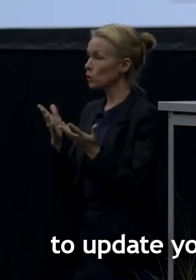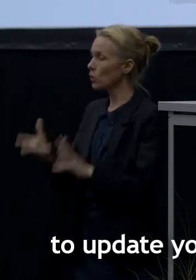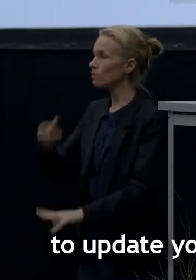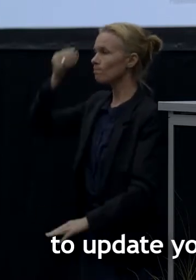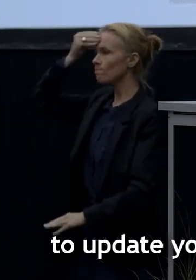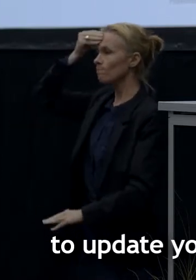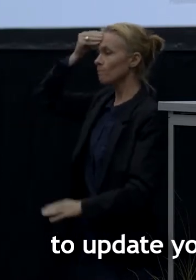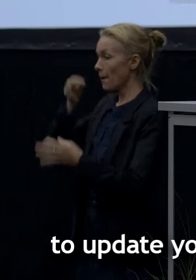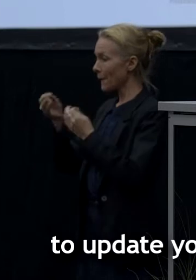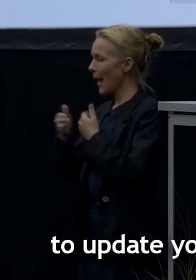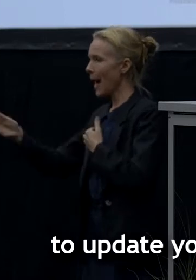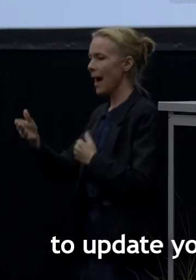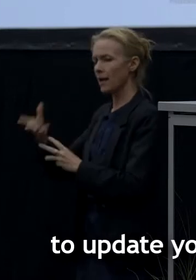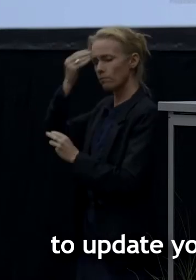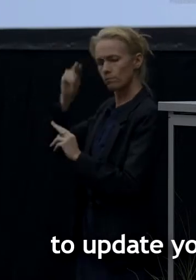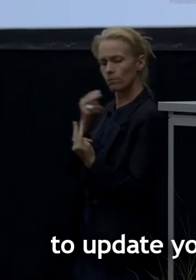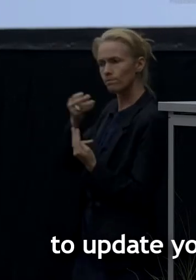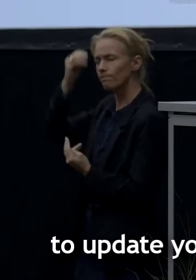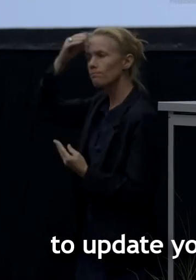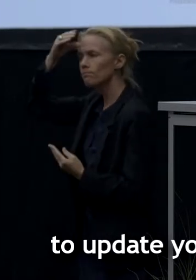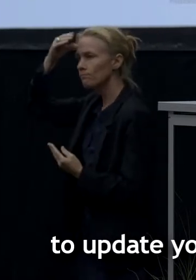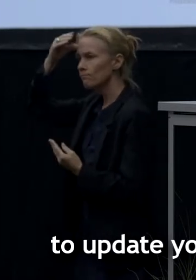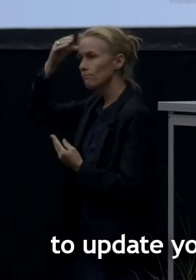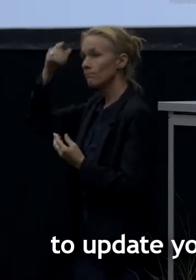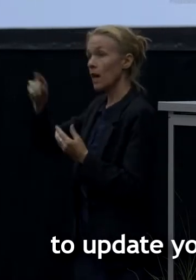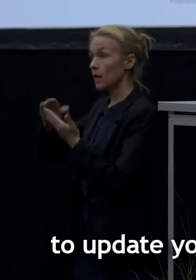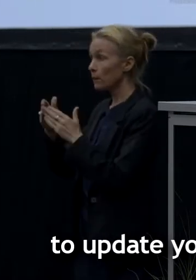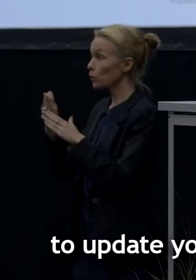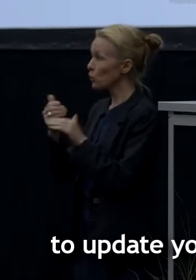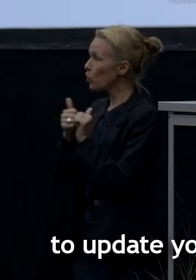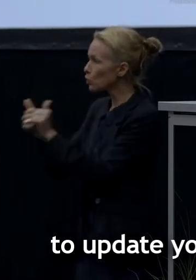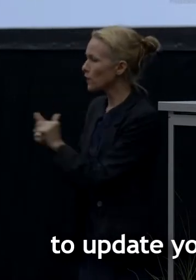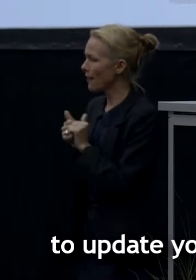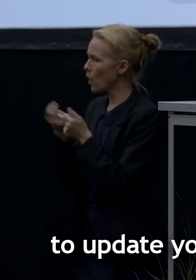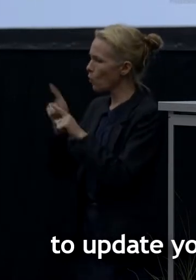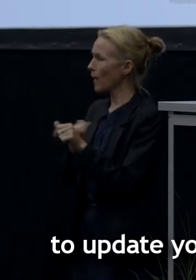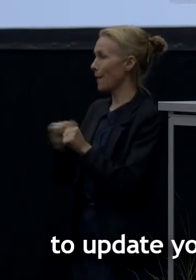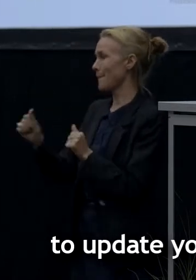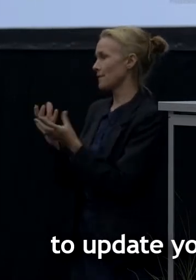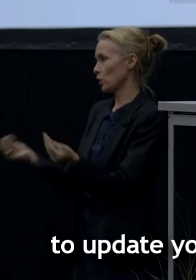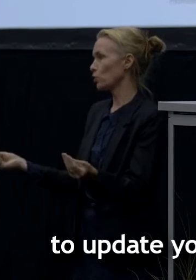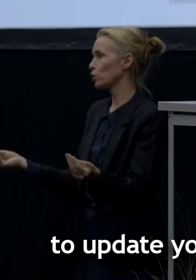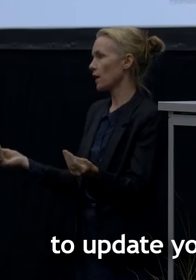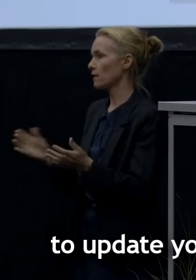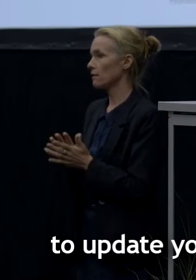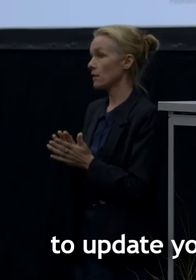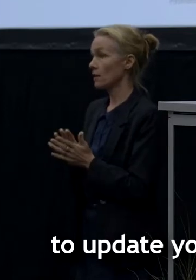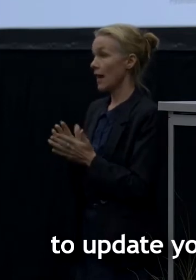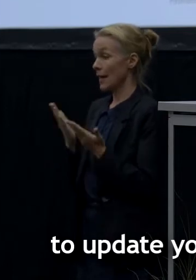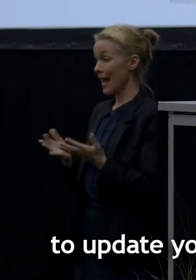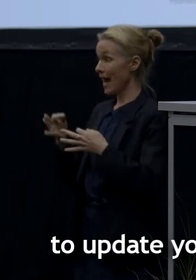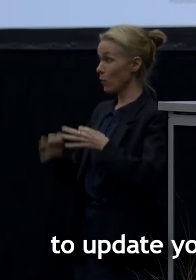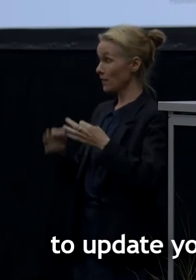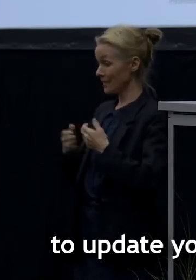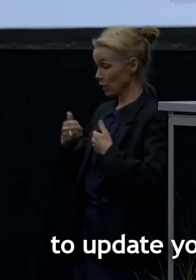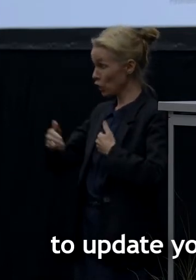mind as we look forward, to work together as a community to find solutions. The decisions we make today and over